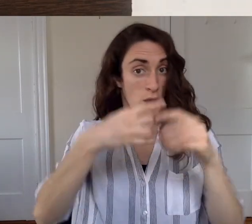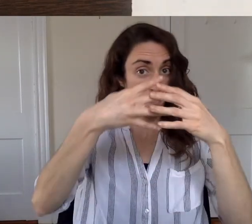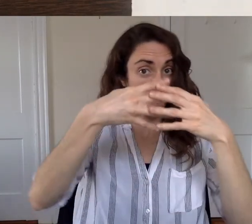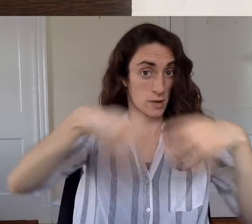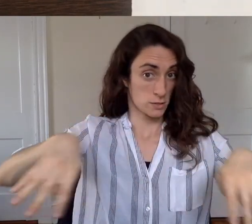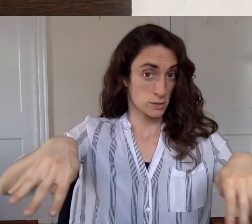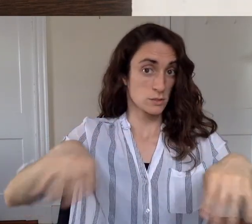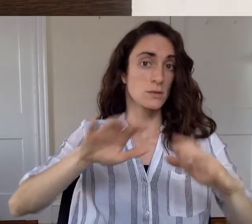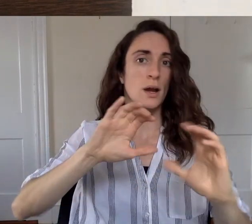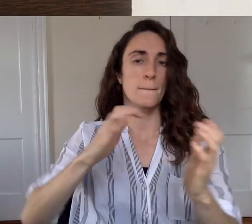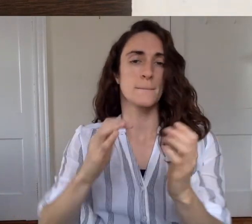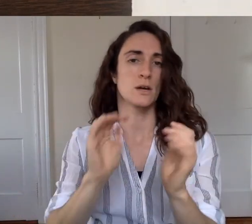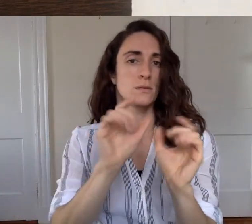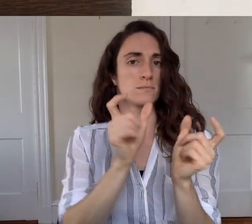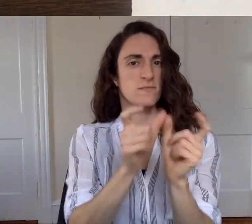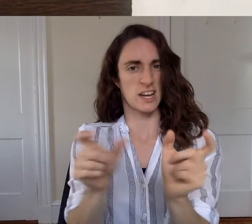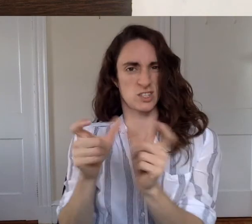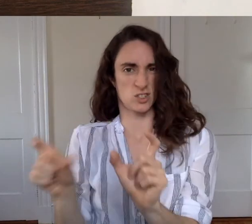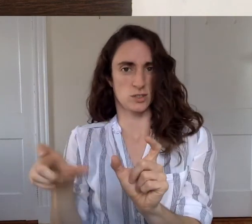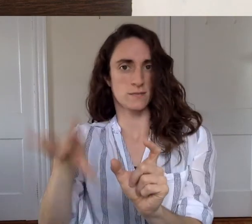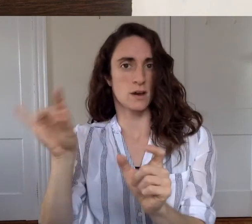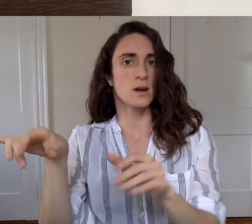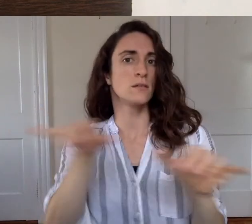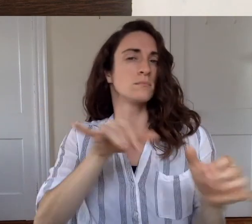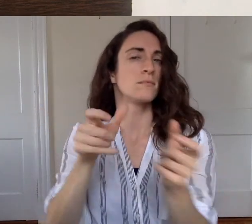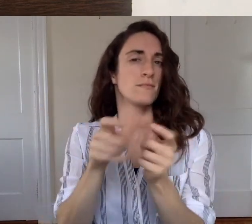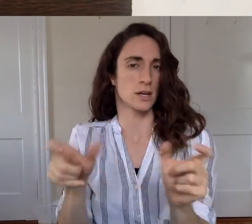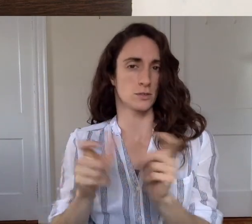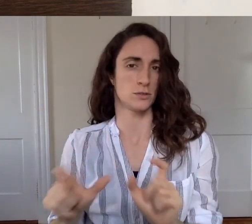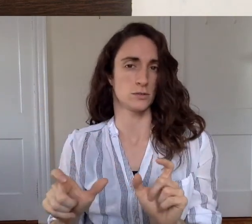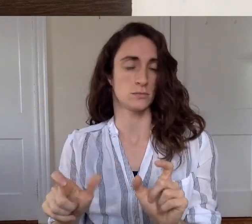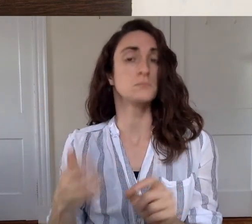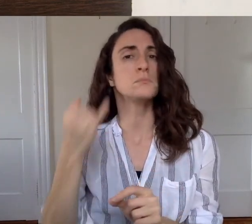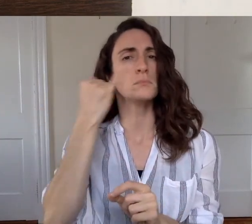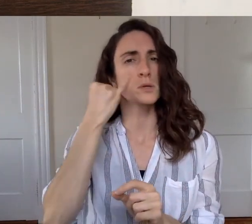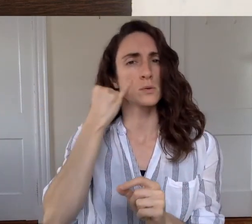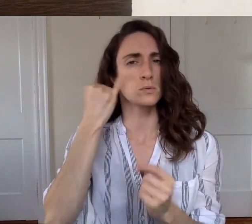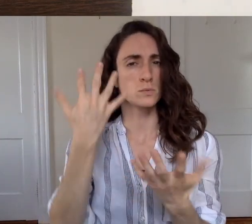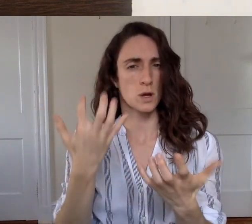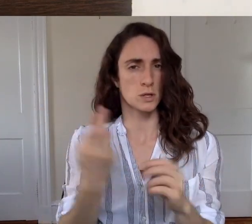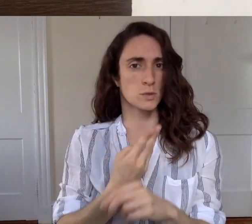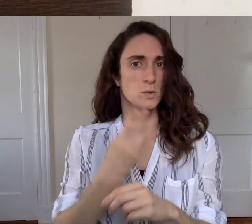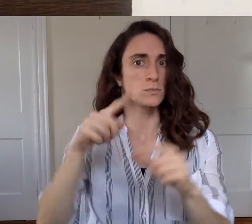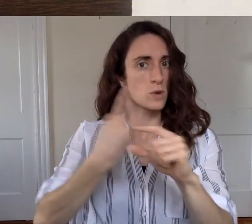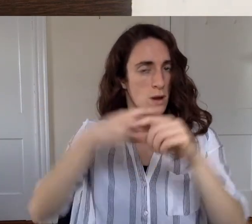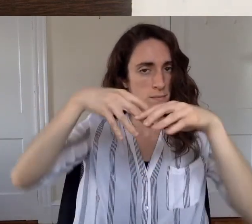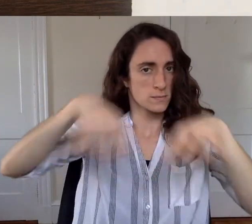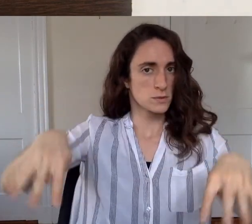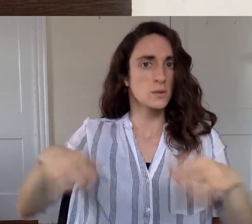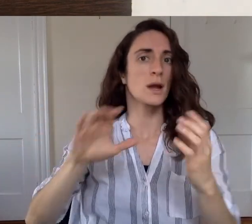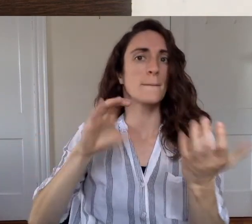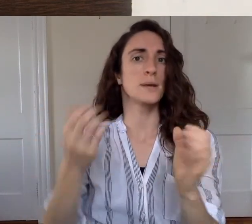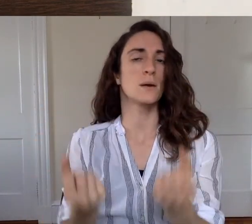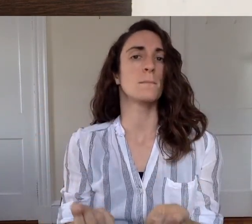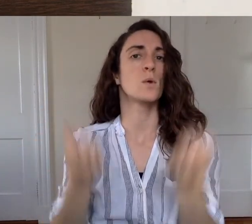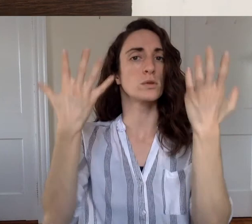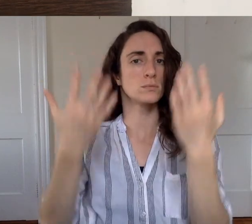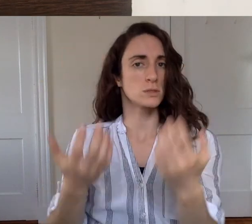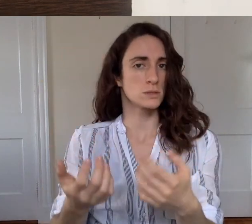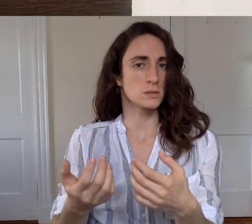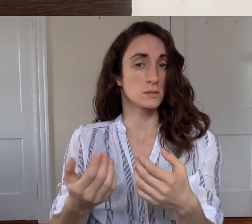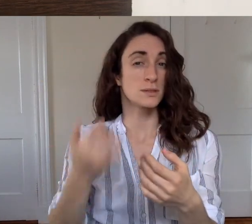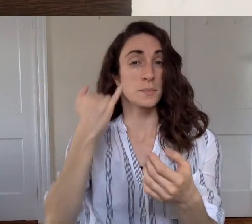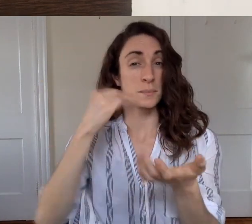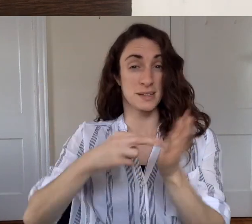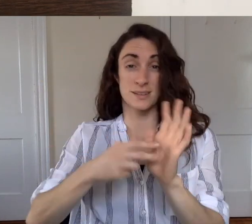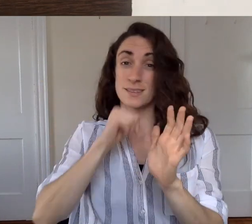and find similarities between their factors. How do you think you could use prime factorization to find similarities between the multiples of numbers?